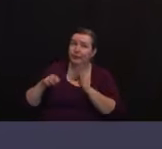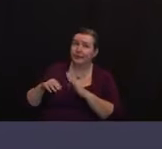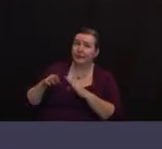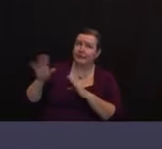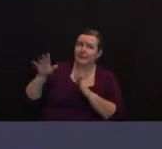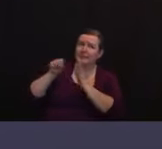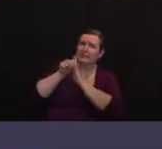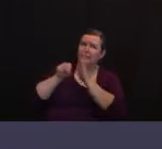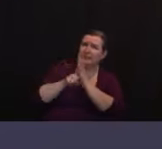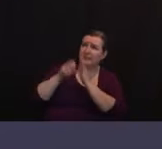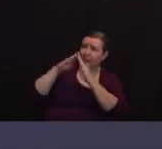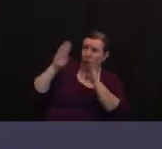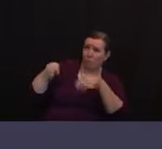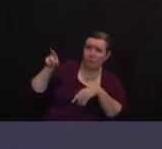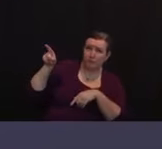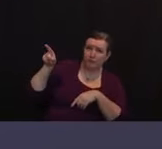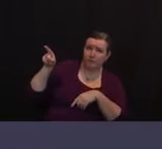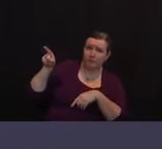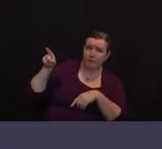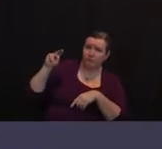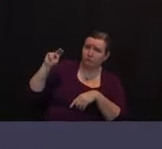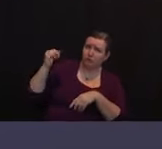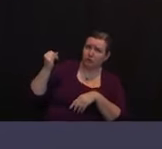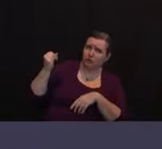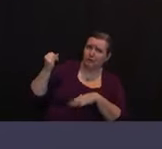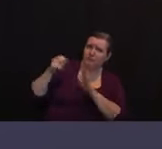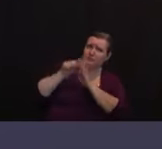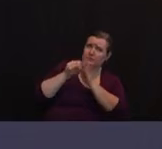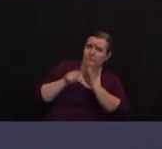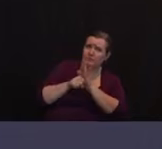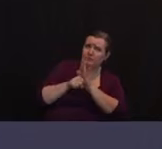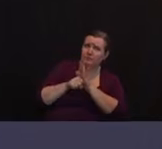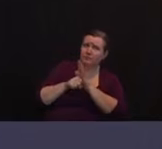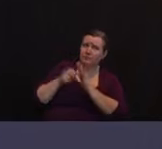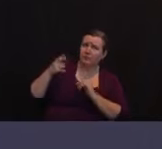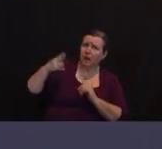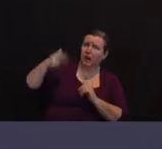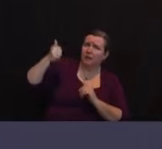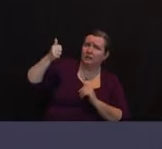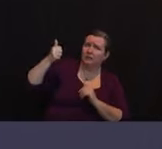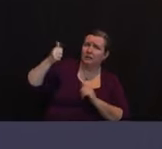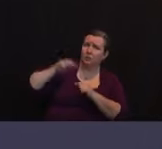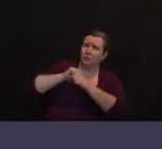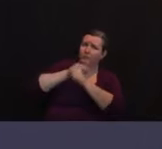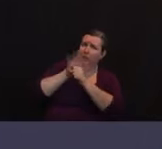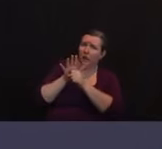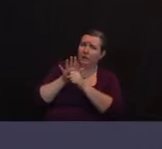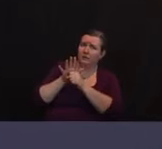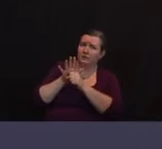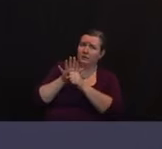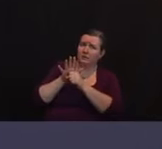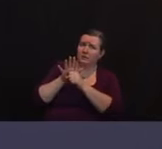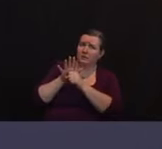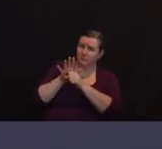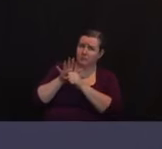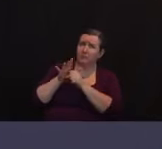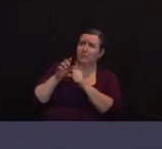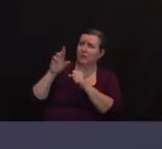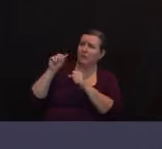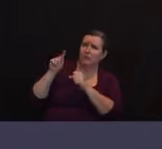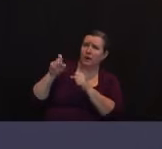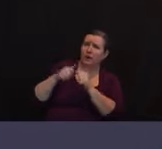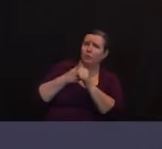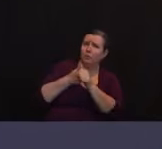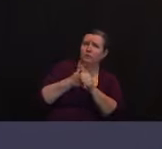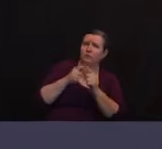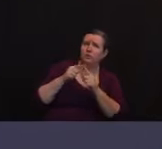back as the state with the highest COVID infection rate in the nation, according to covidactnow.org. What do you make of